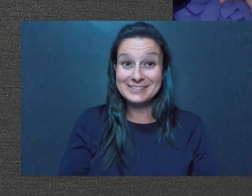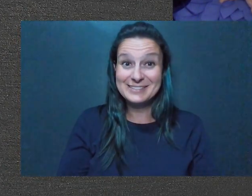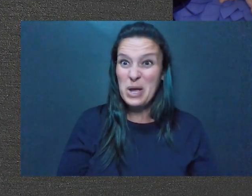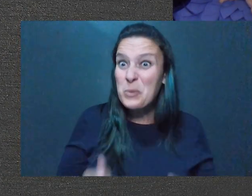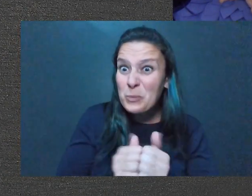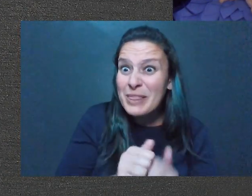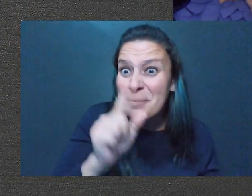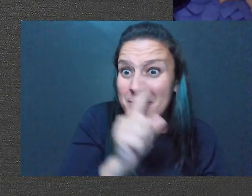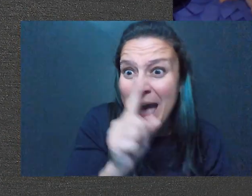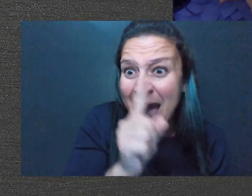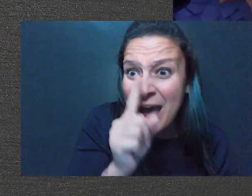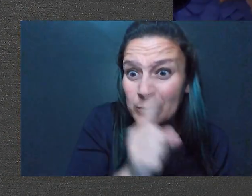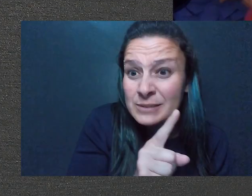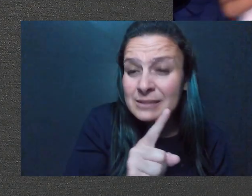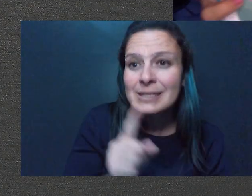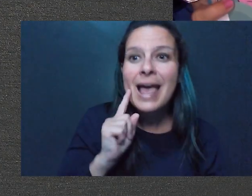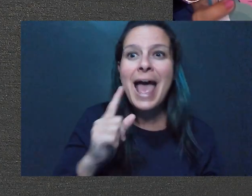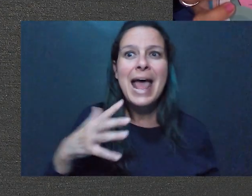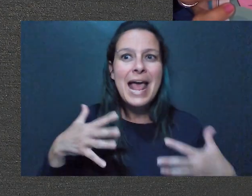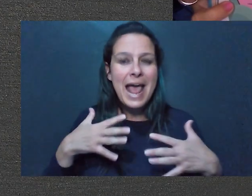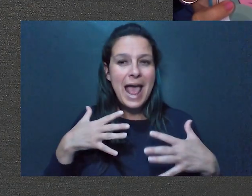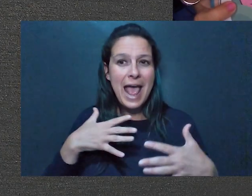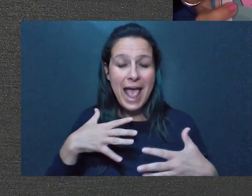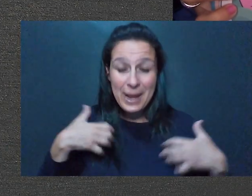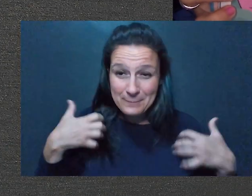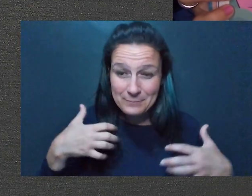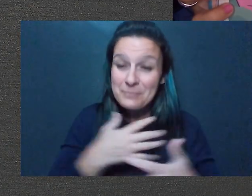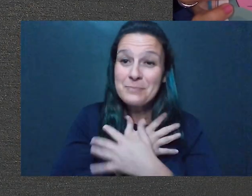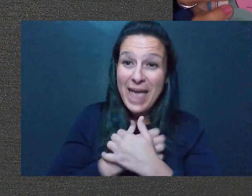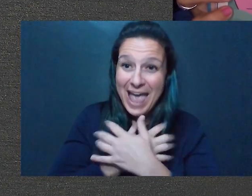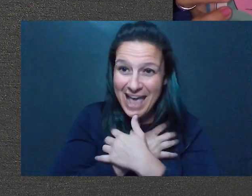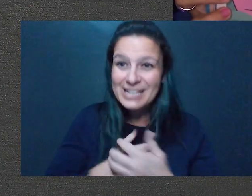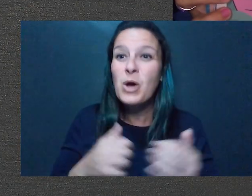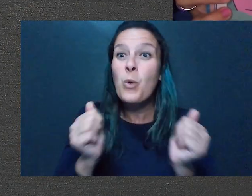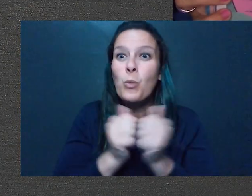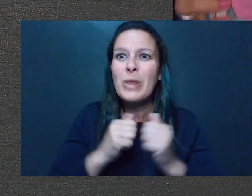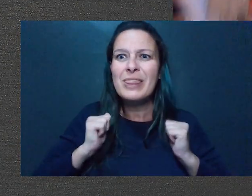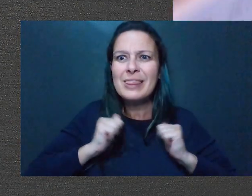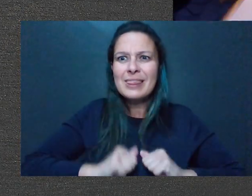With a mouse and a panda in a blouse.